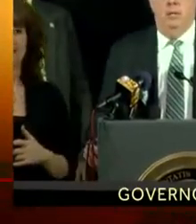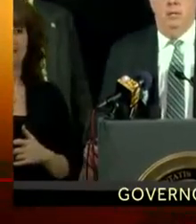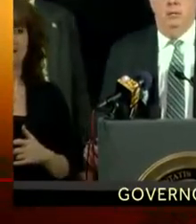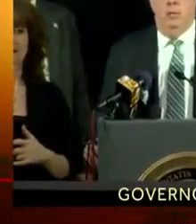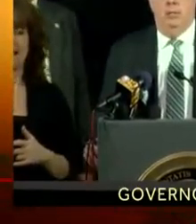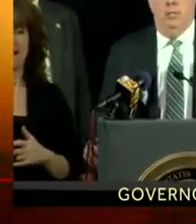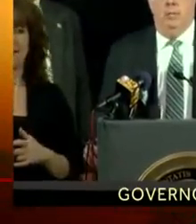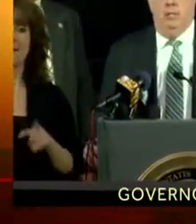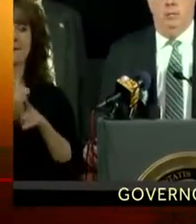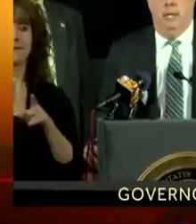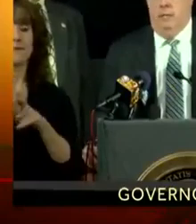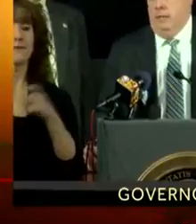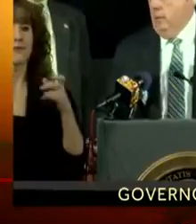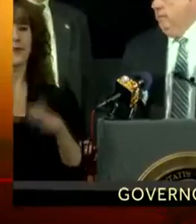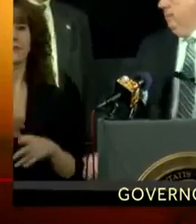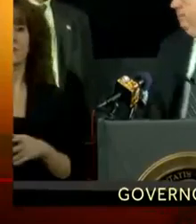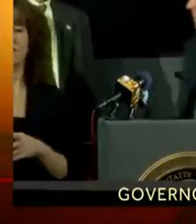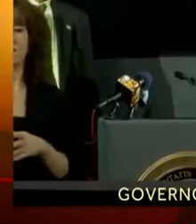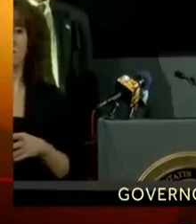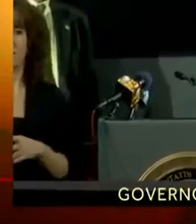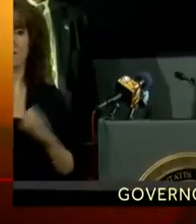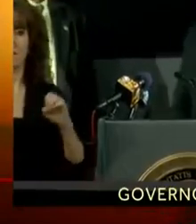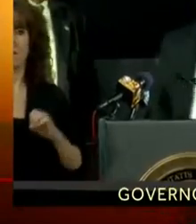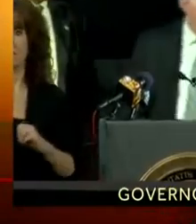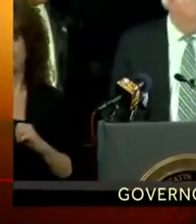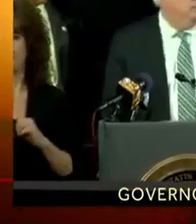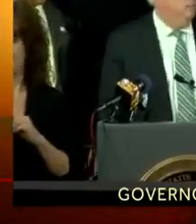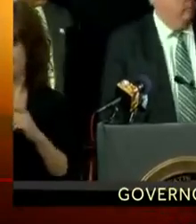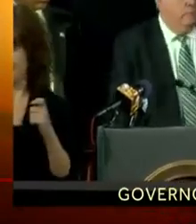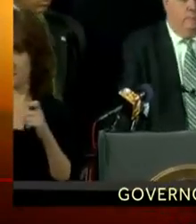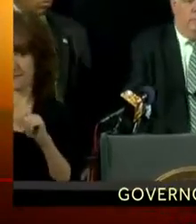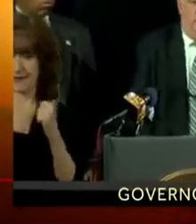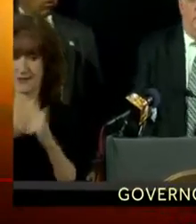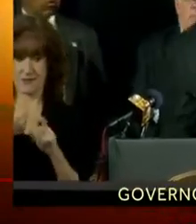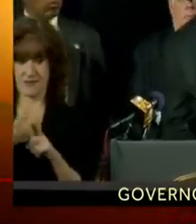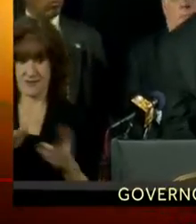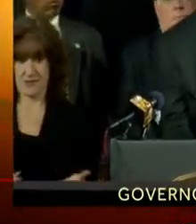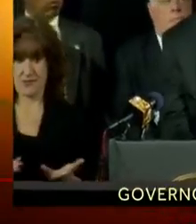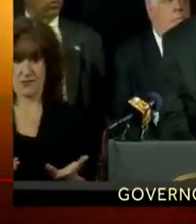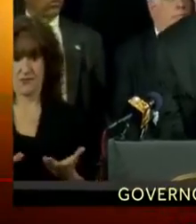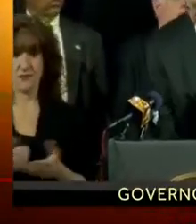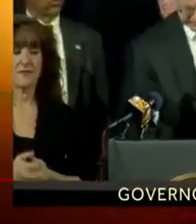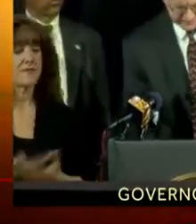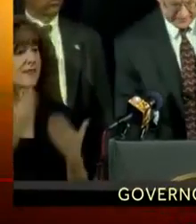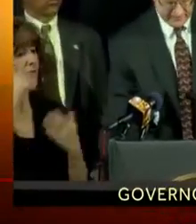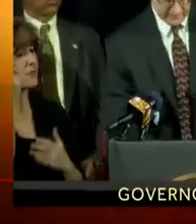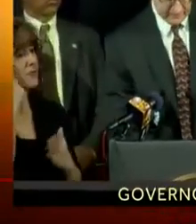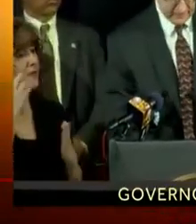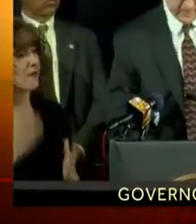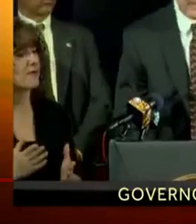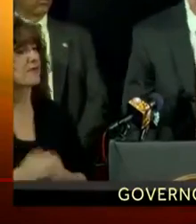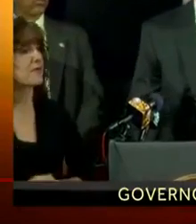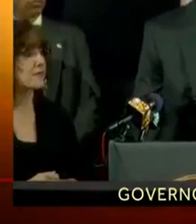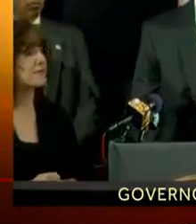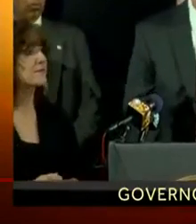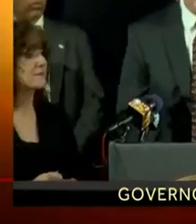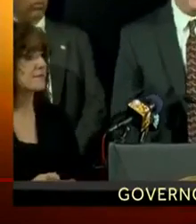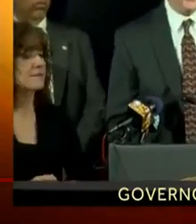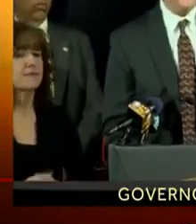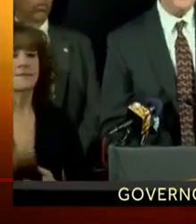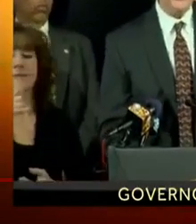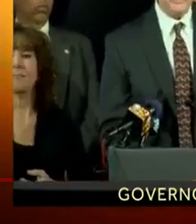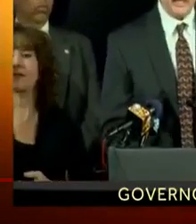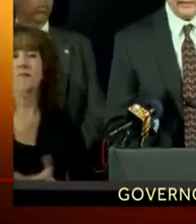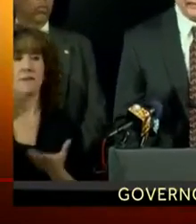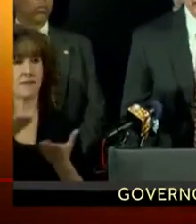Maryland Emergency Management Agency. Thank you, Governor. Ladies